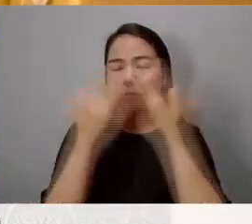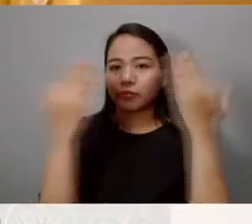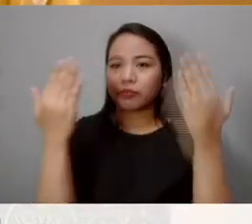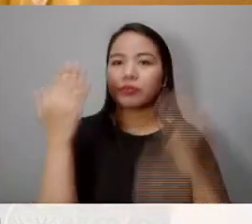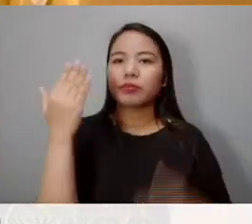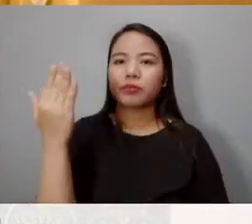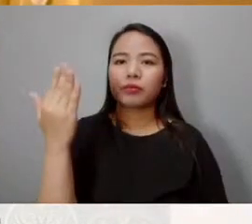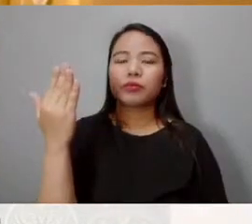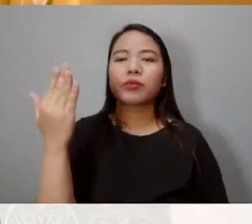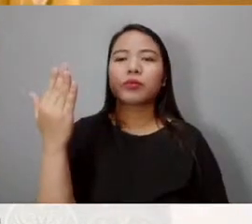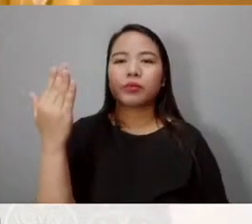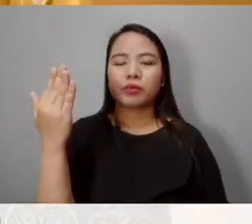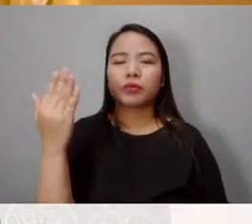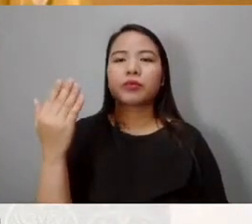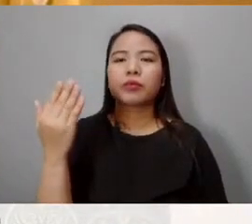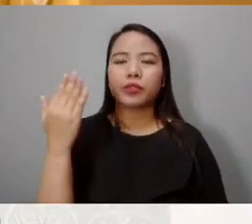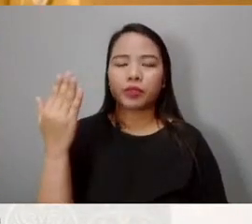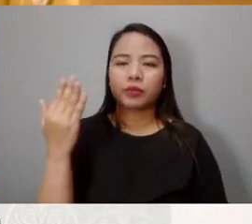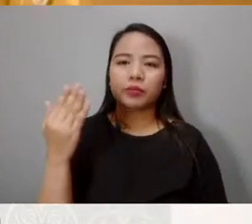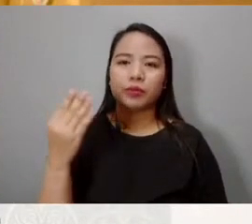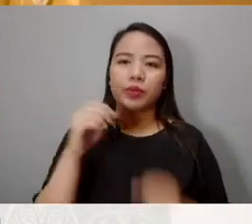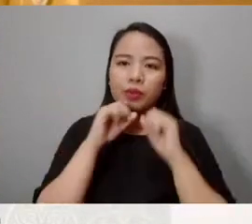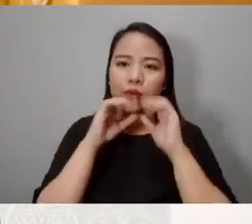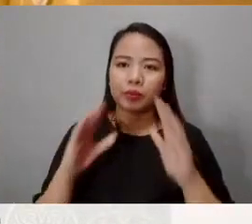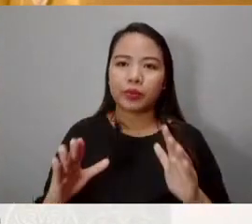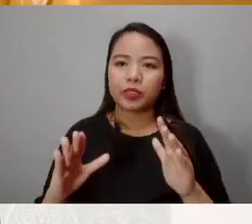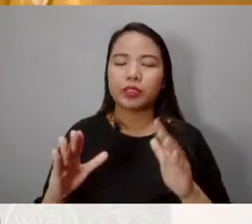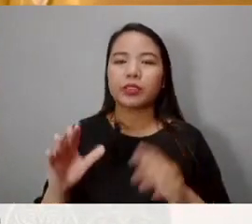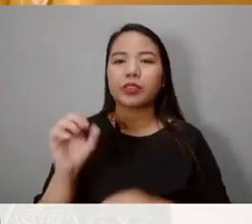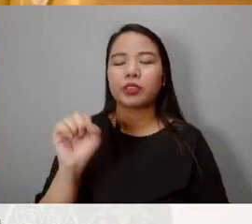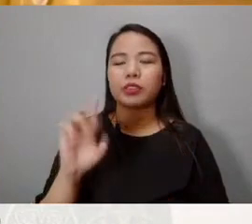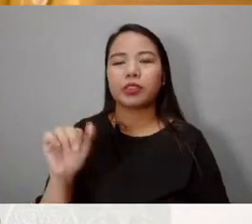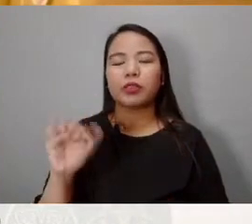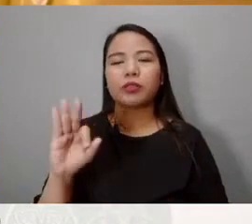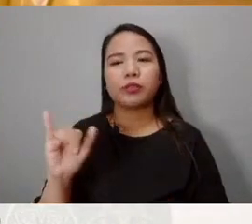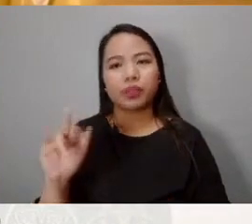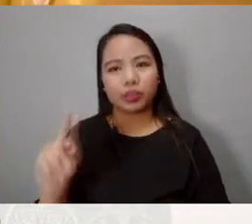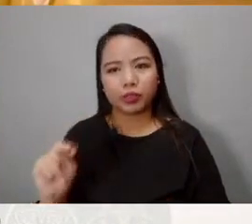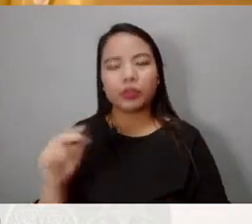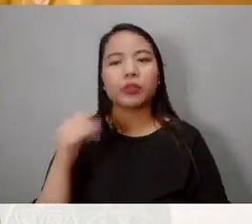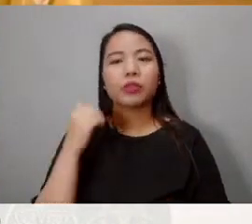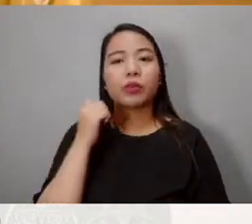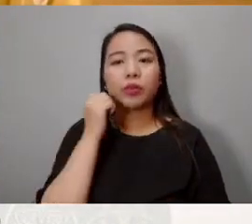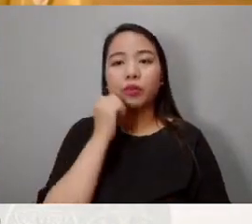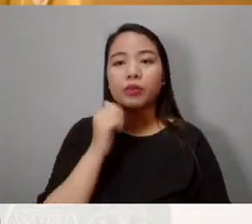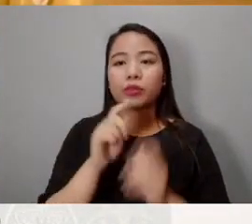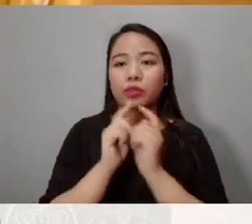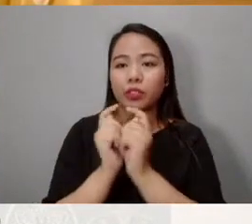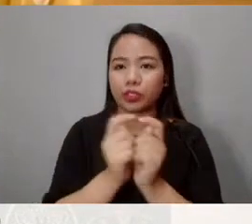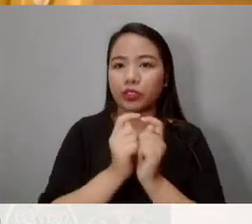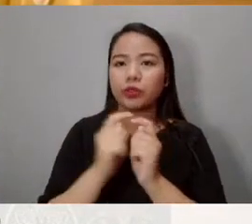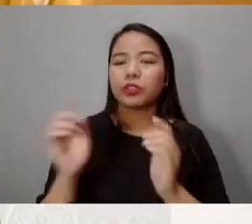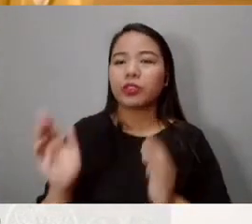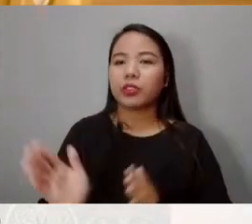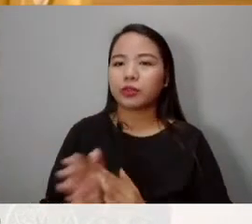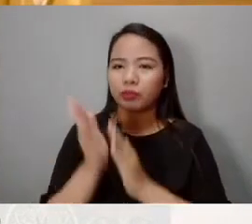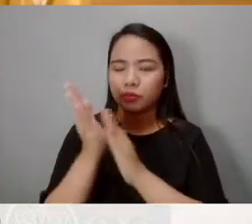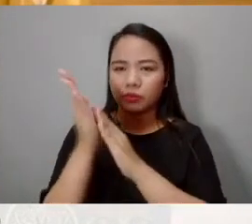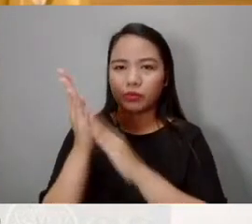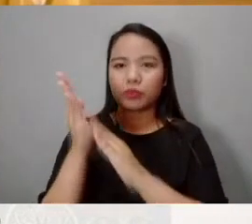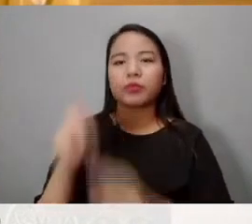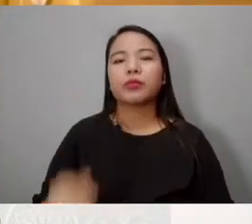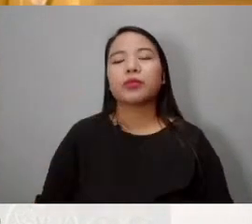heaven and the blessed seraphim worship together with exaltation. May our voices, we